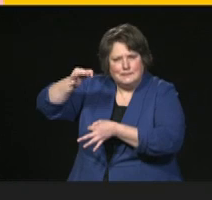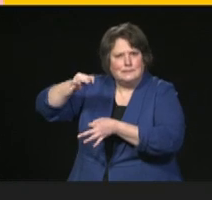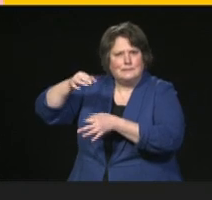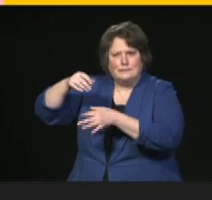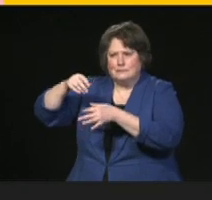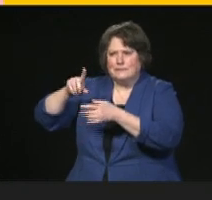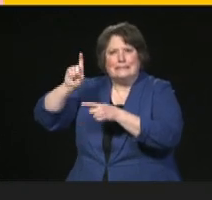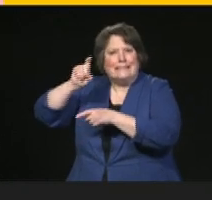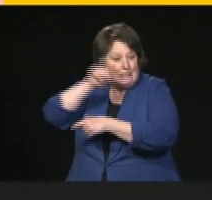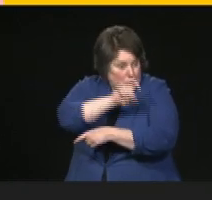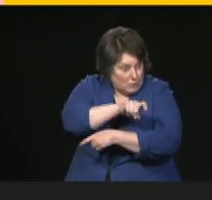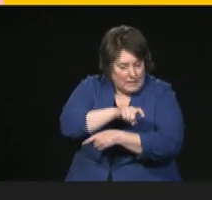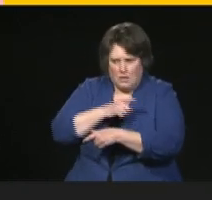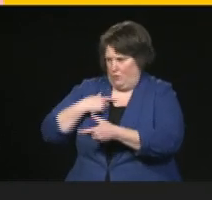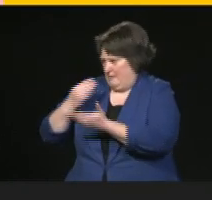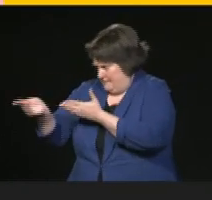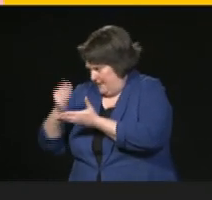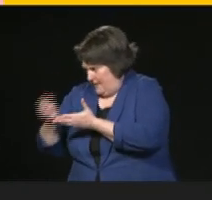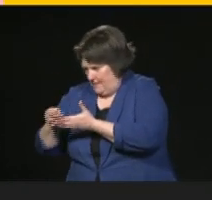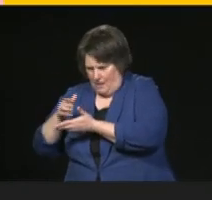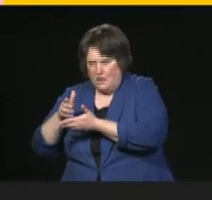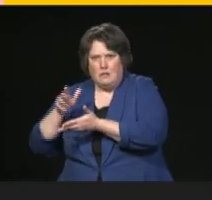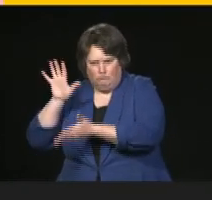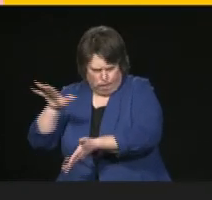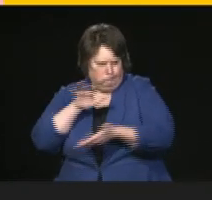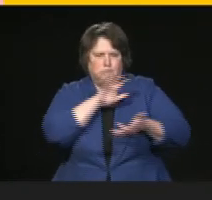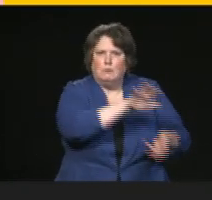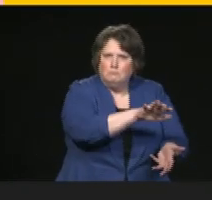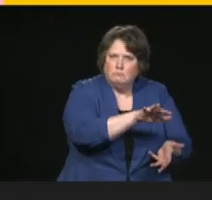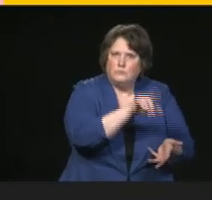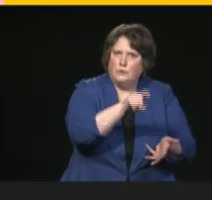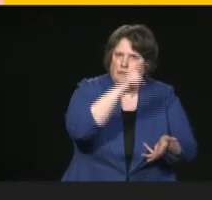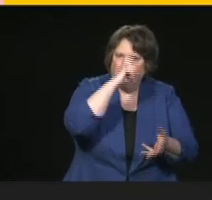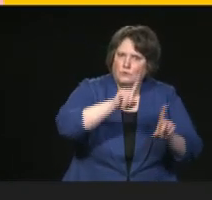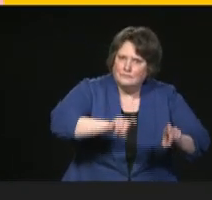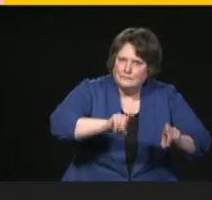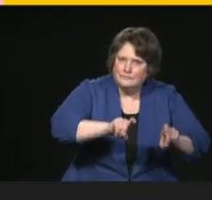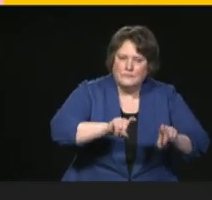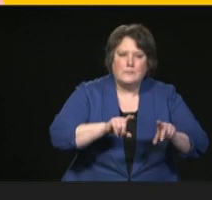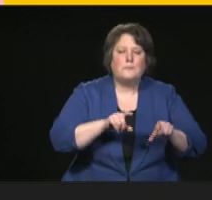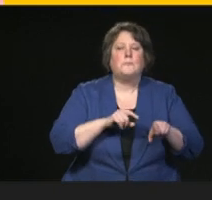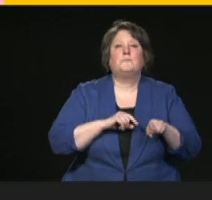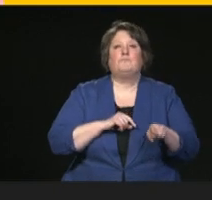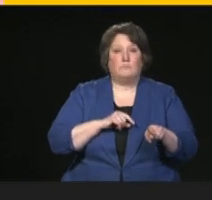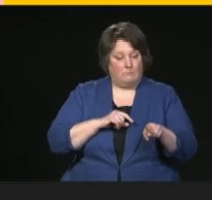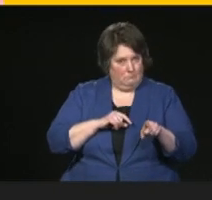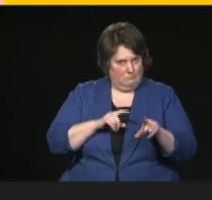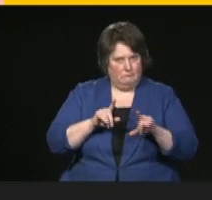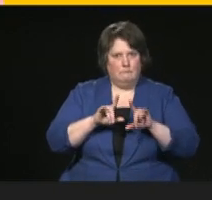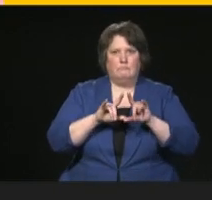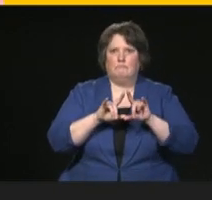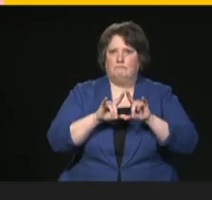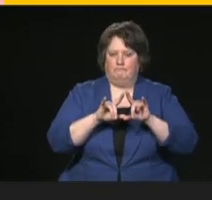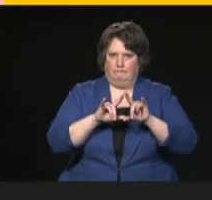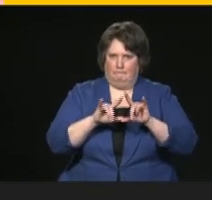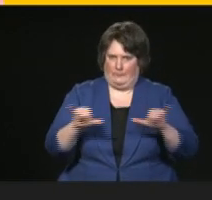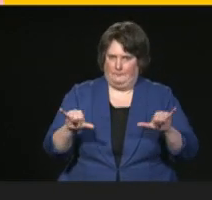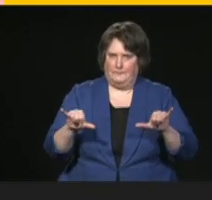analysis. But at the same time, we continue to accelerate